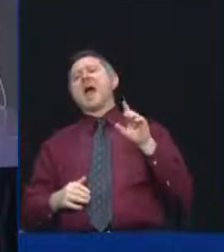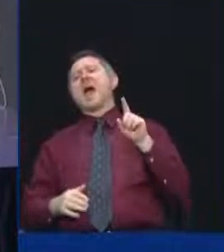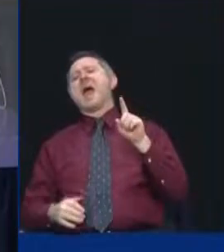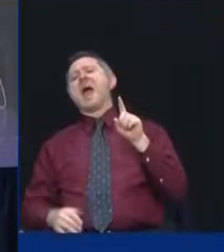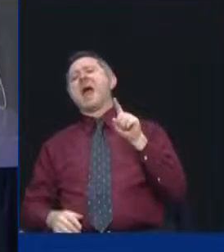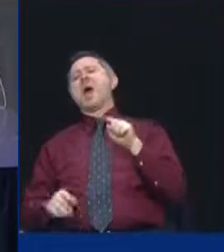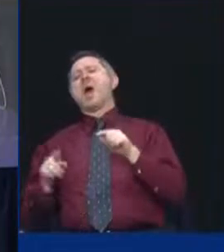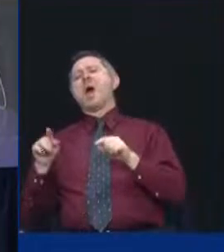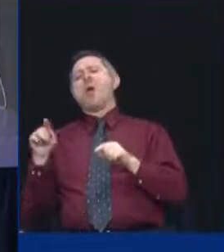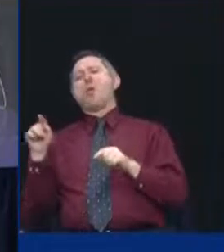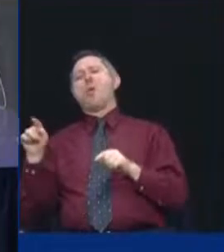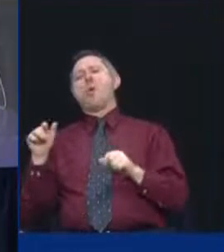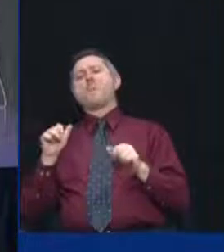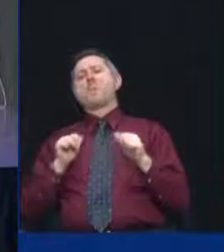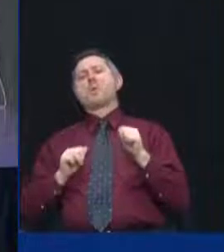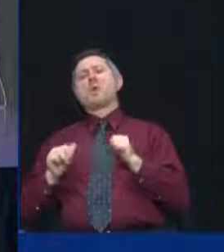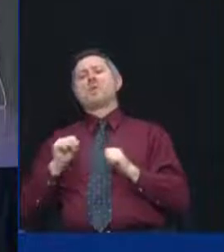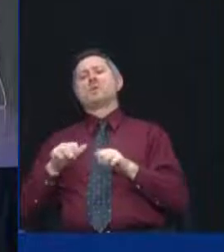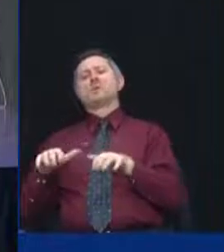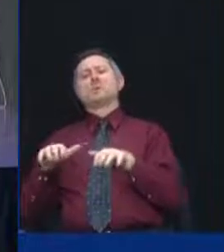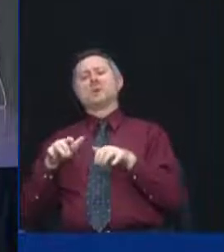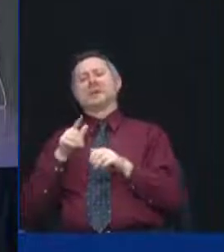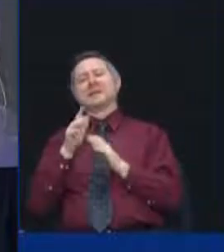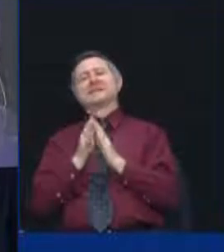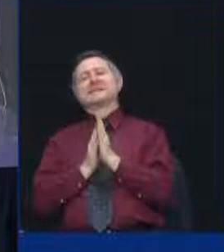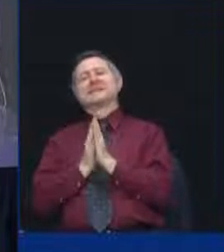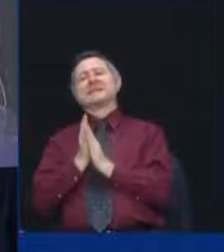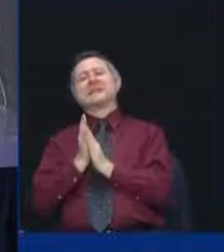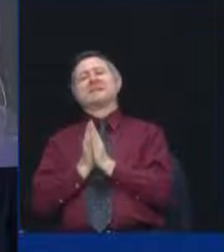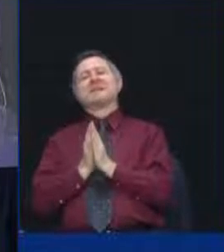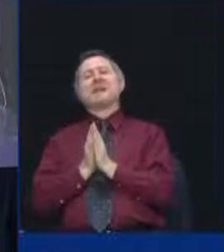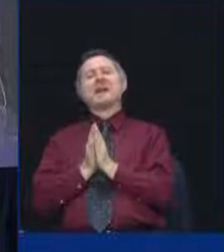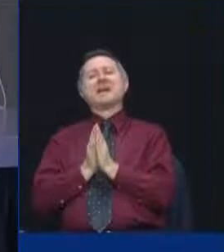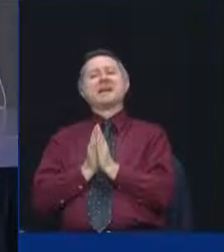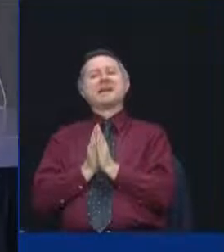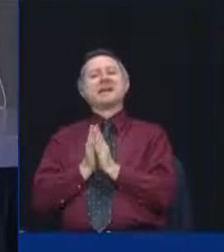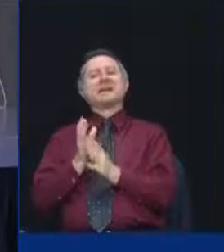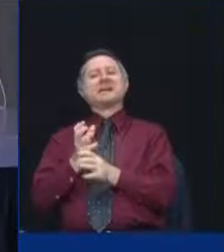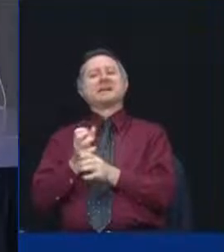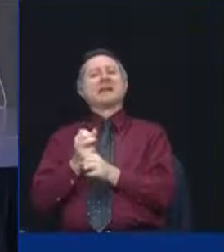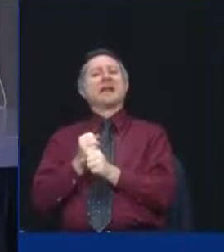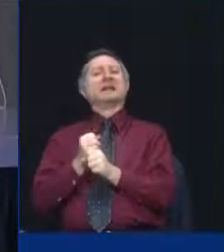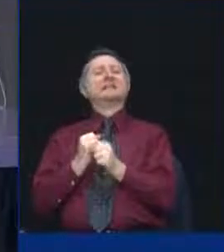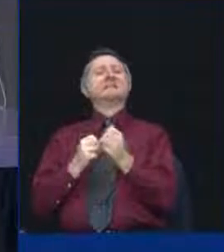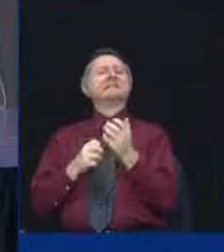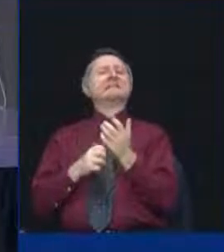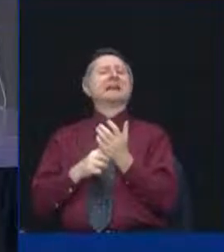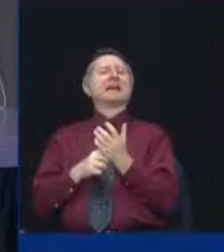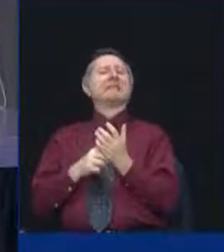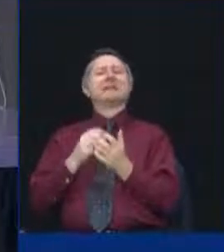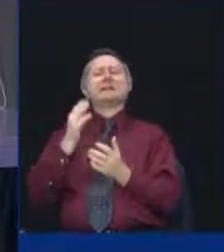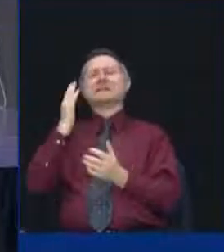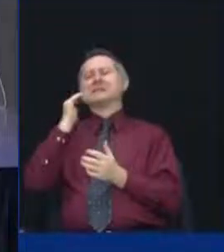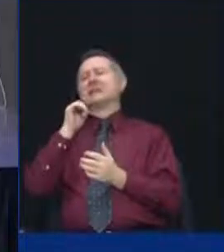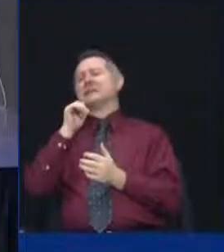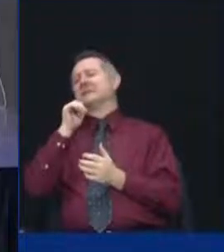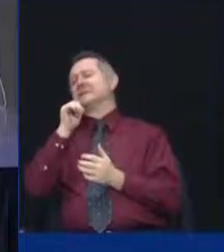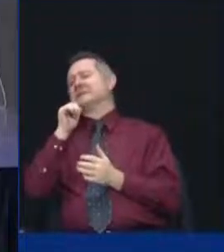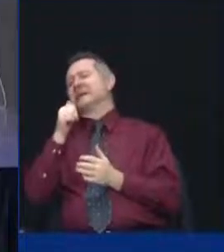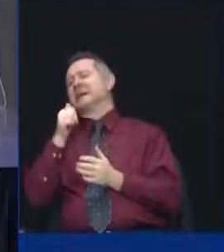incentive to get a vaccine if they can buy tickets. Why not just mandate vaccines today, number